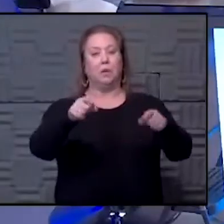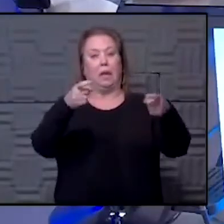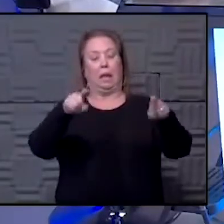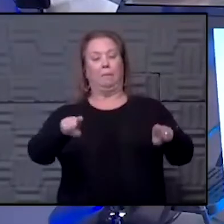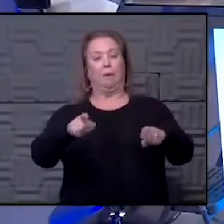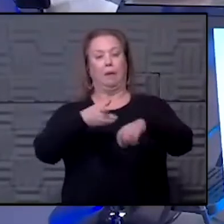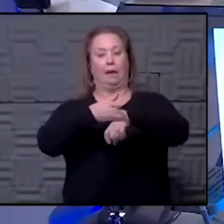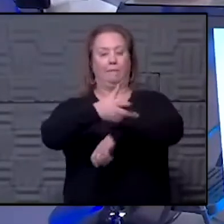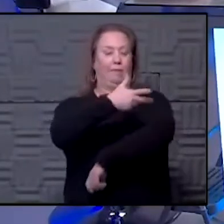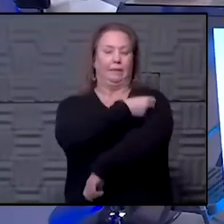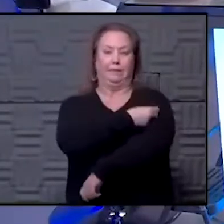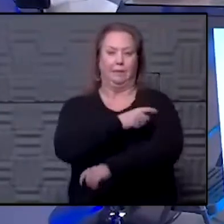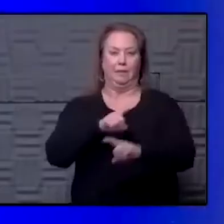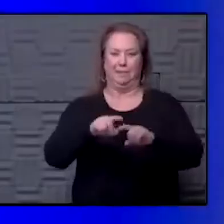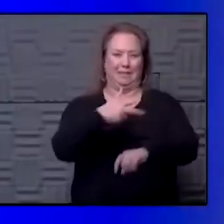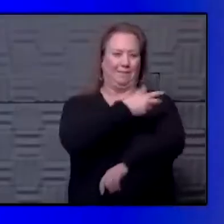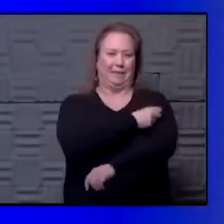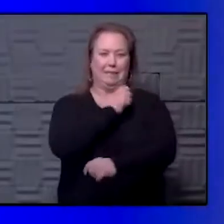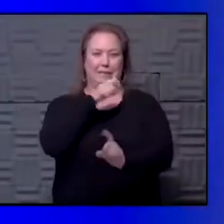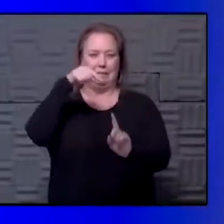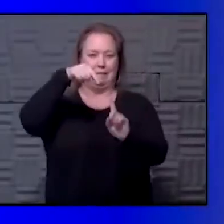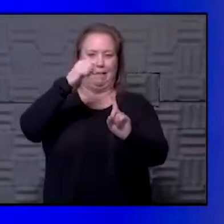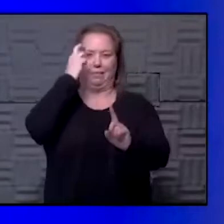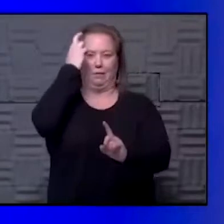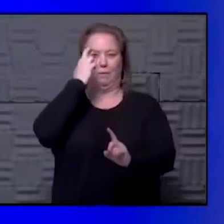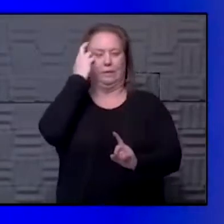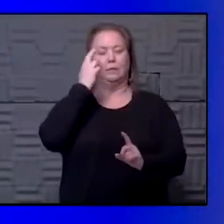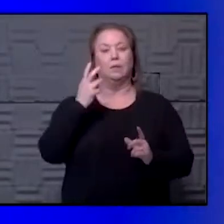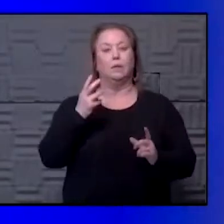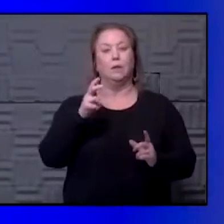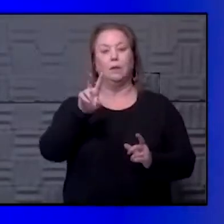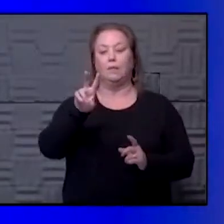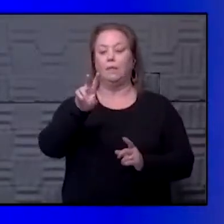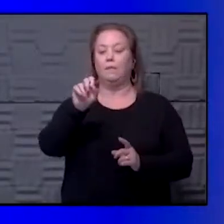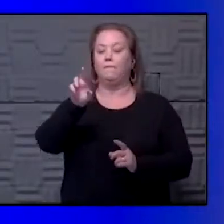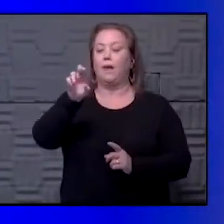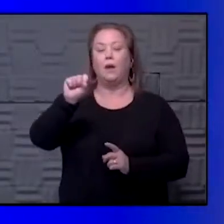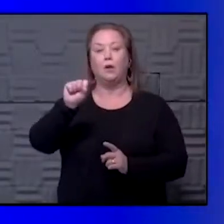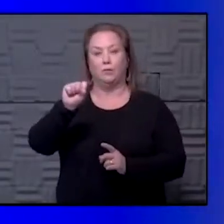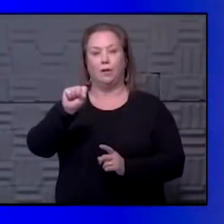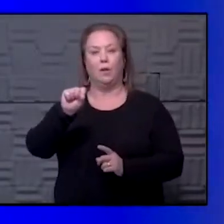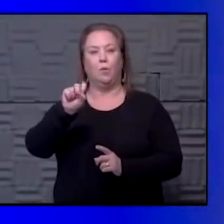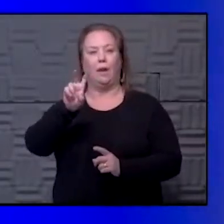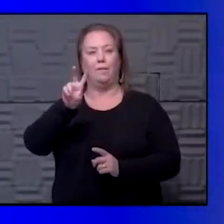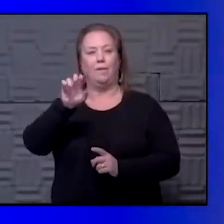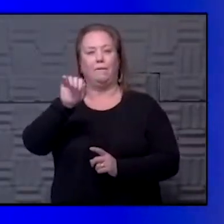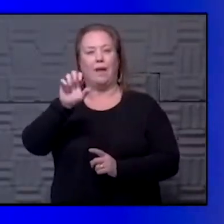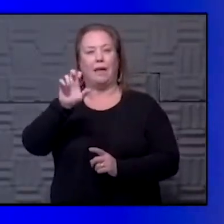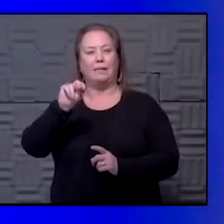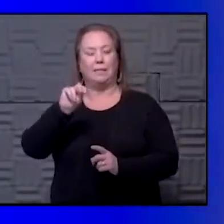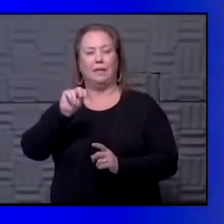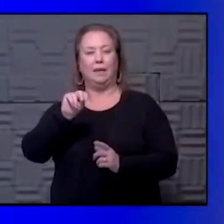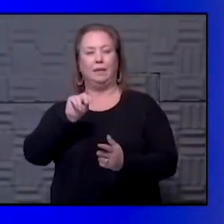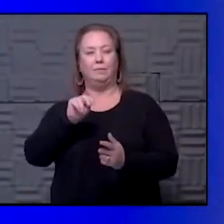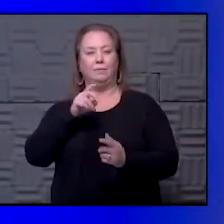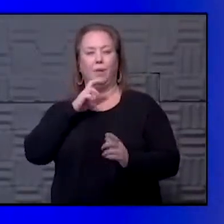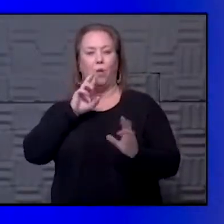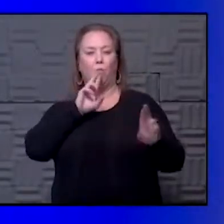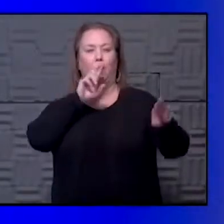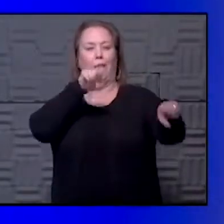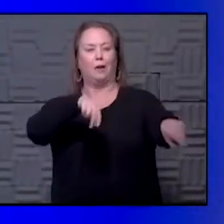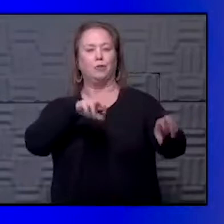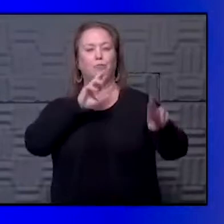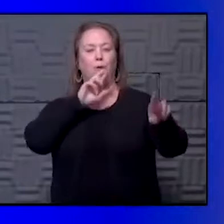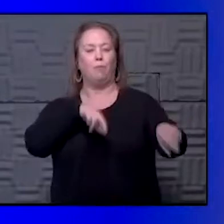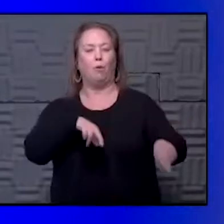after the vaccine, but I don't think the vaccine is the cause. Yes. We do have the VAERS, which is the Vaccine Adverse Events Reporting System, which is has been around for a